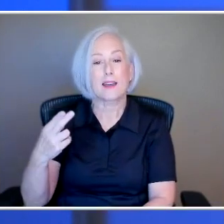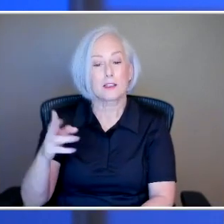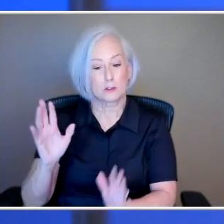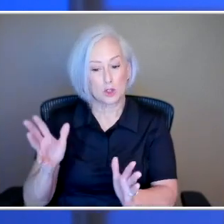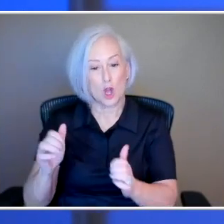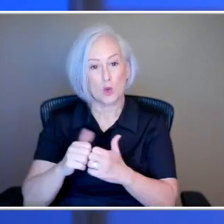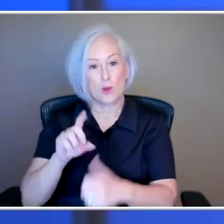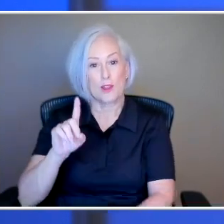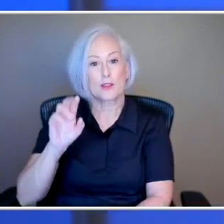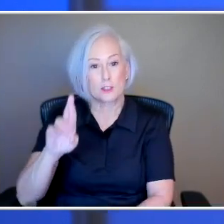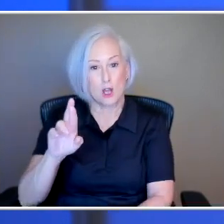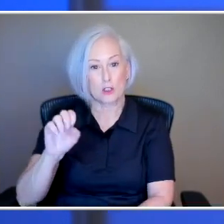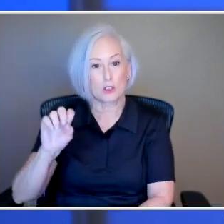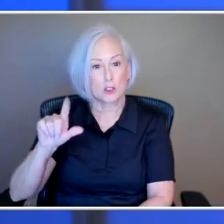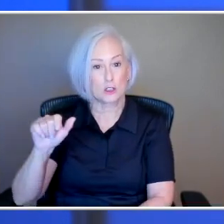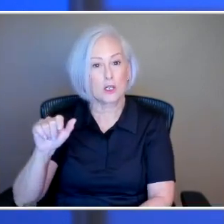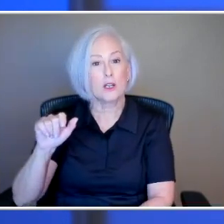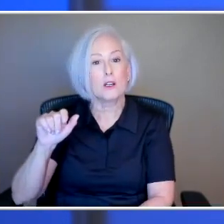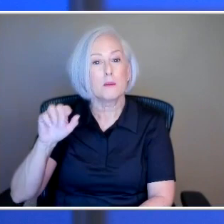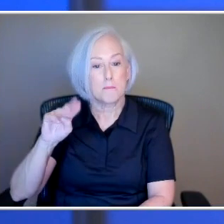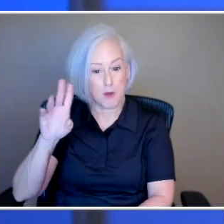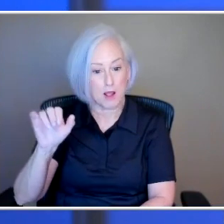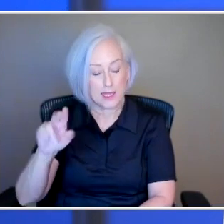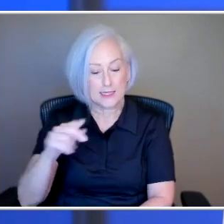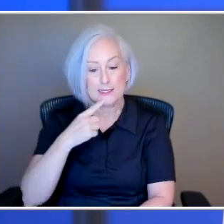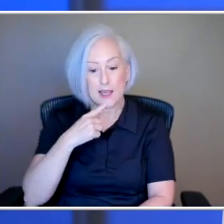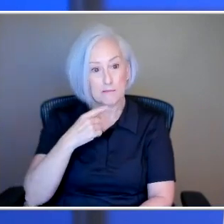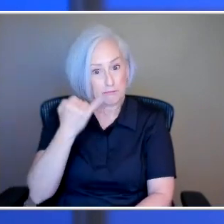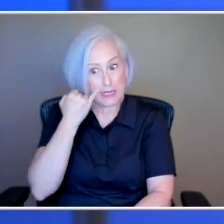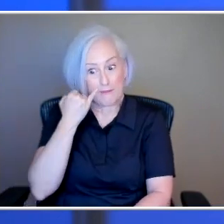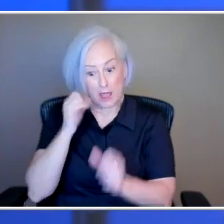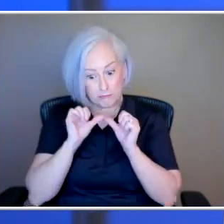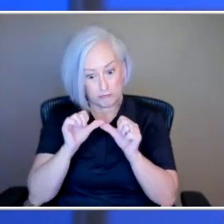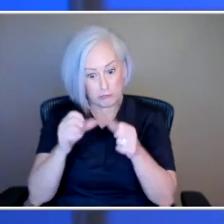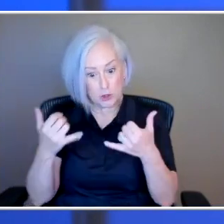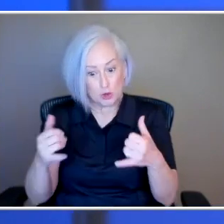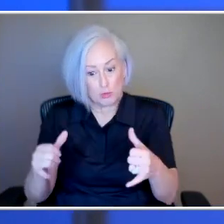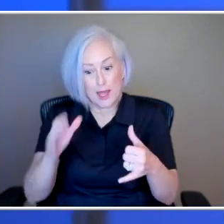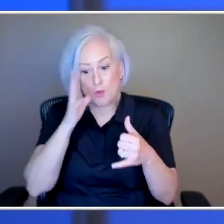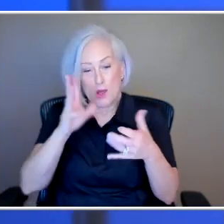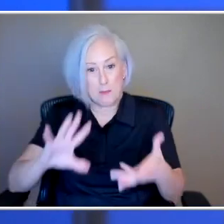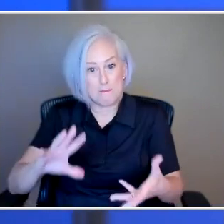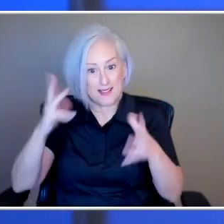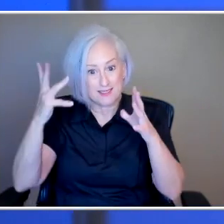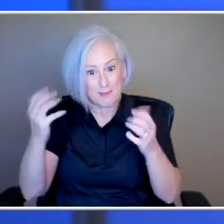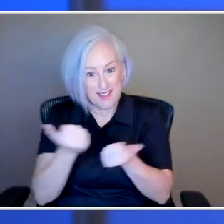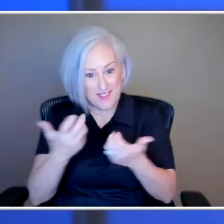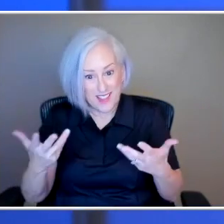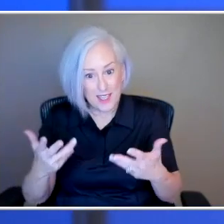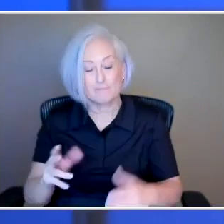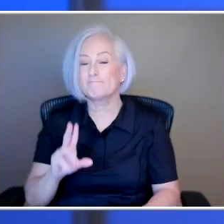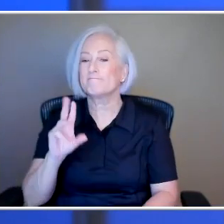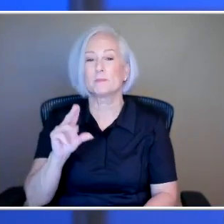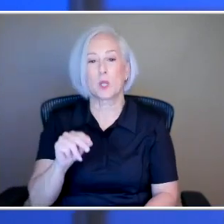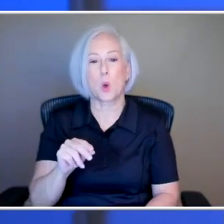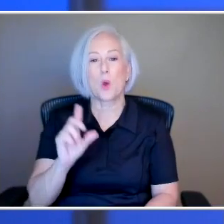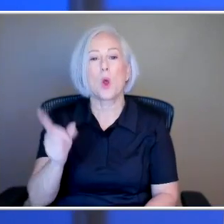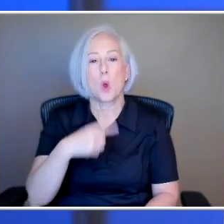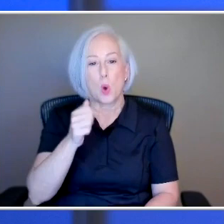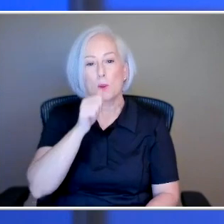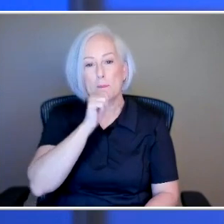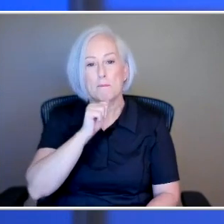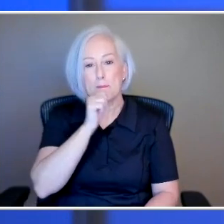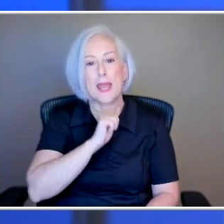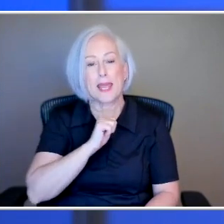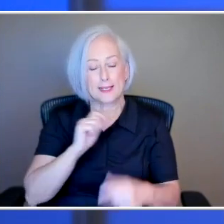I going to mess something up? Is it going to be a problem? And he was told, no, it's just pain tolerance and we'll fix it after. So at that point, he